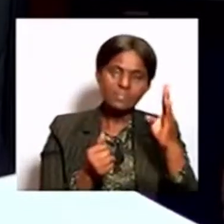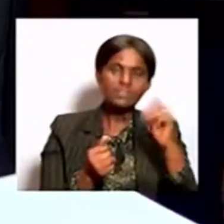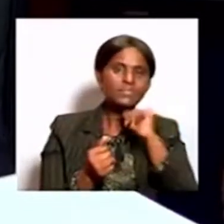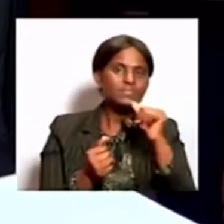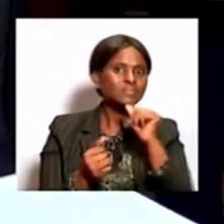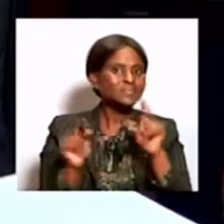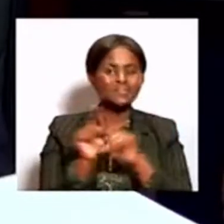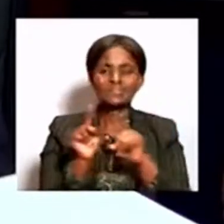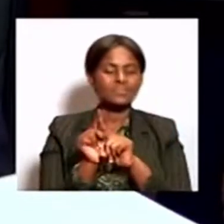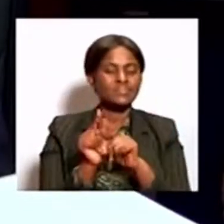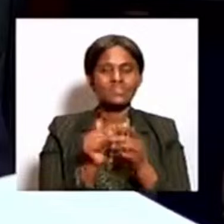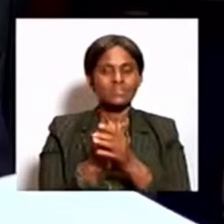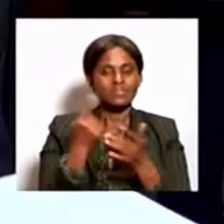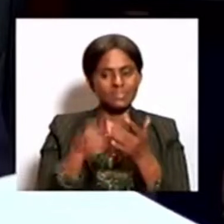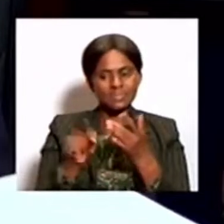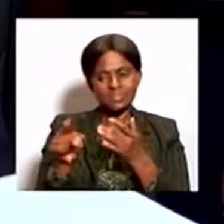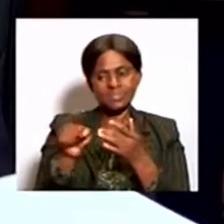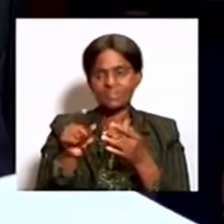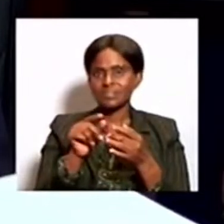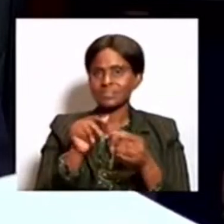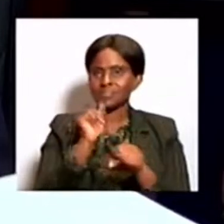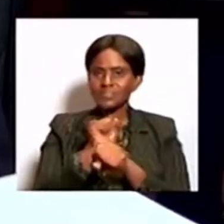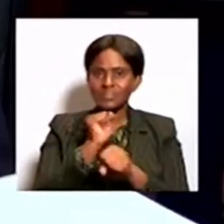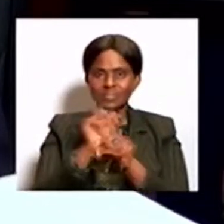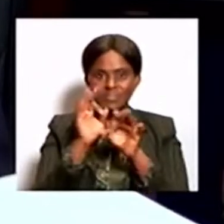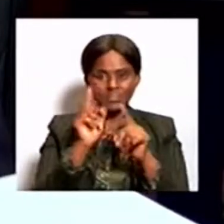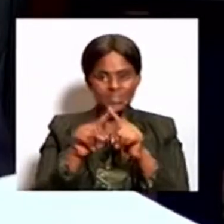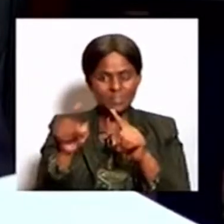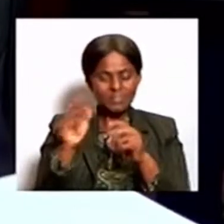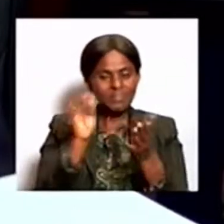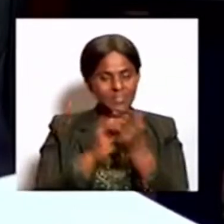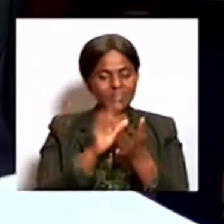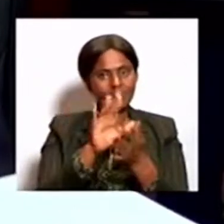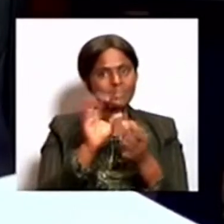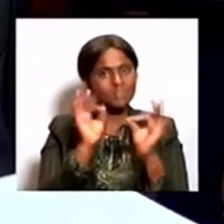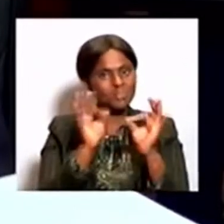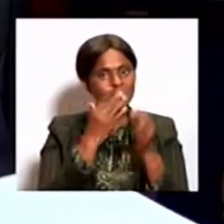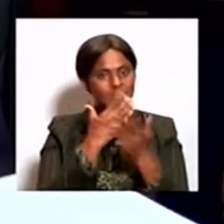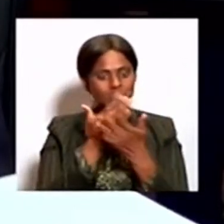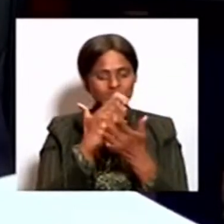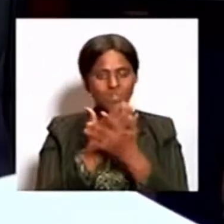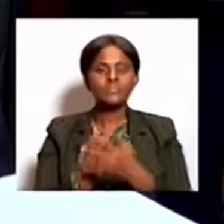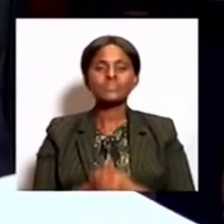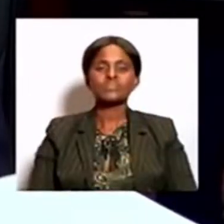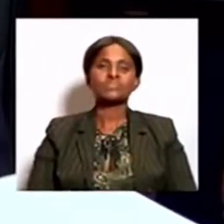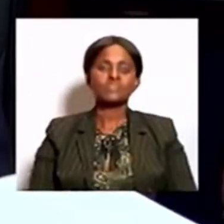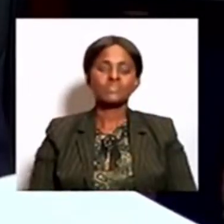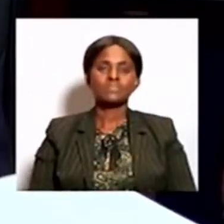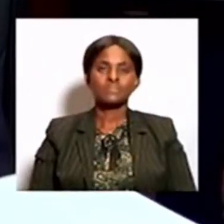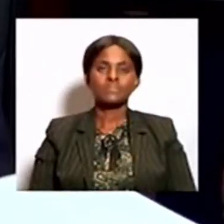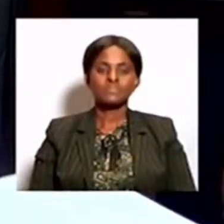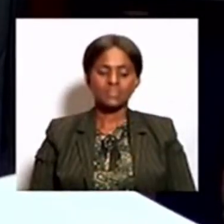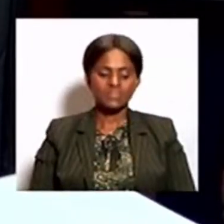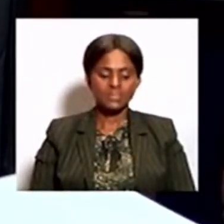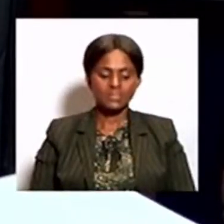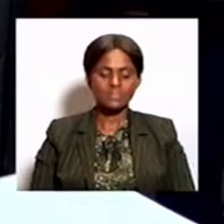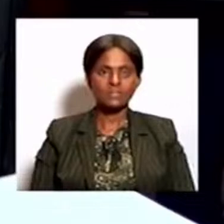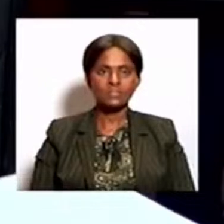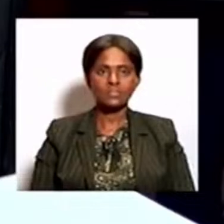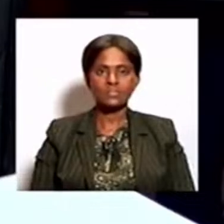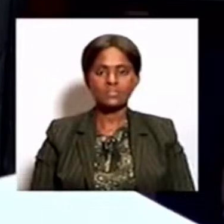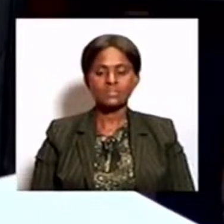like the system was not in place. The system is in place, and that is what is happening. Okay, for the purpose